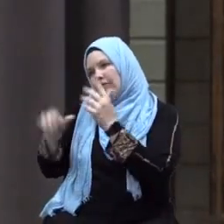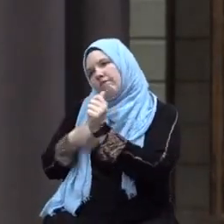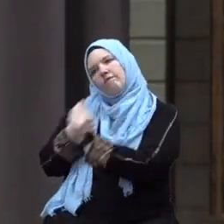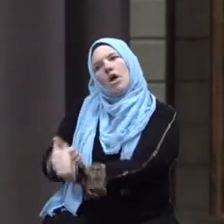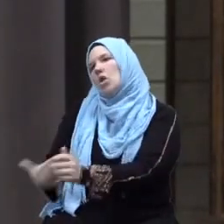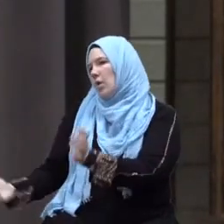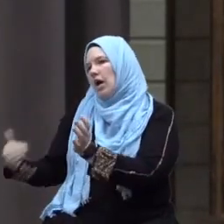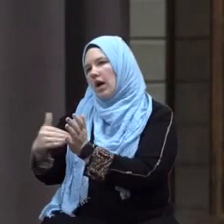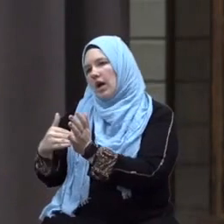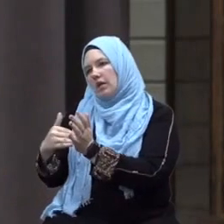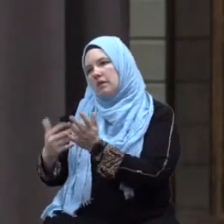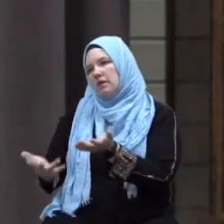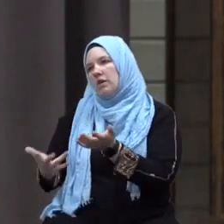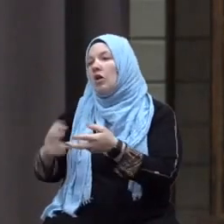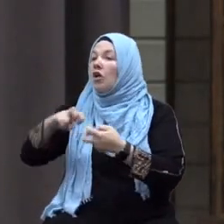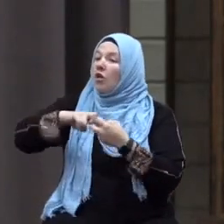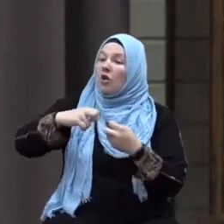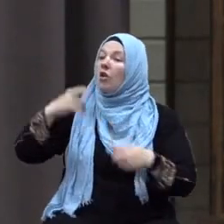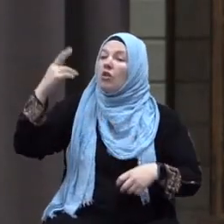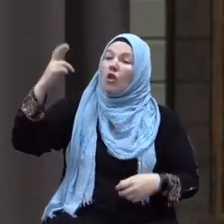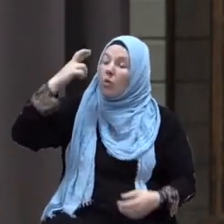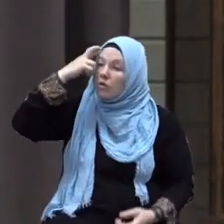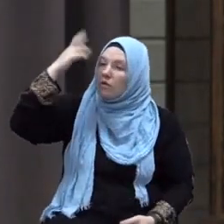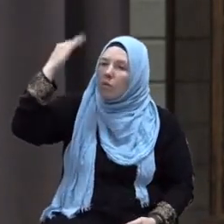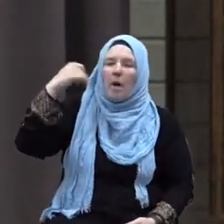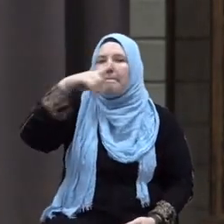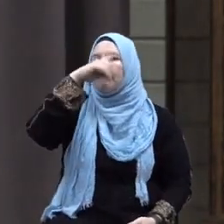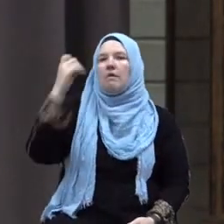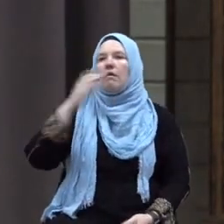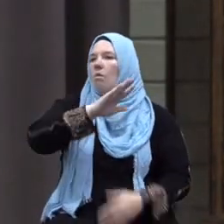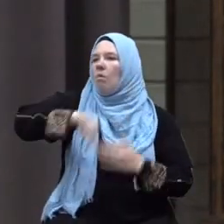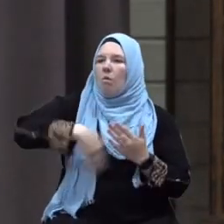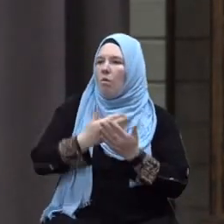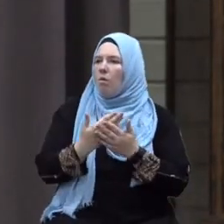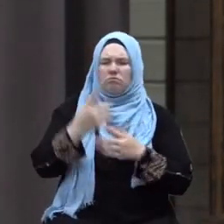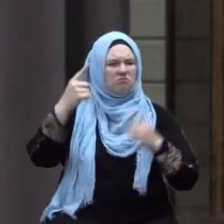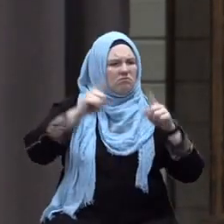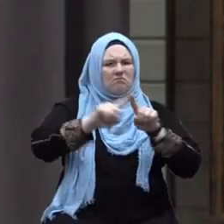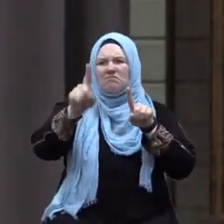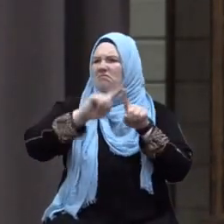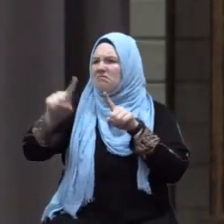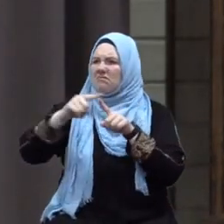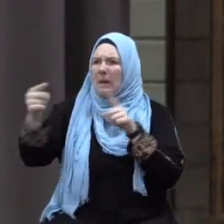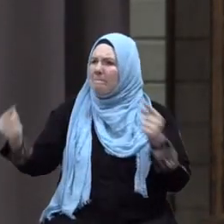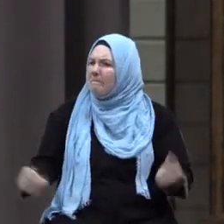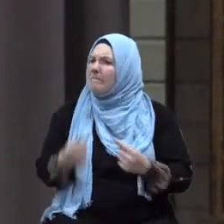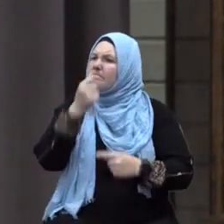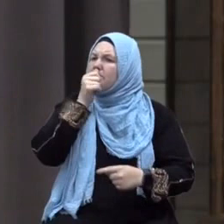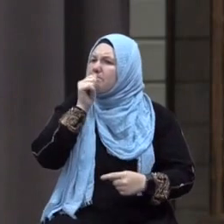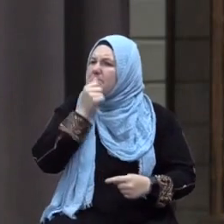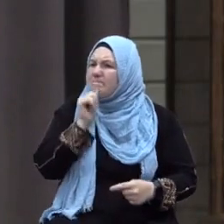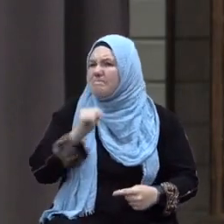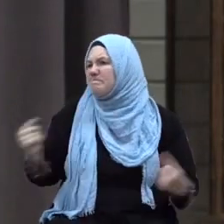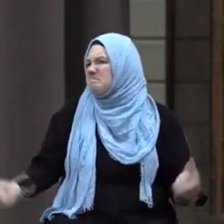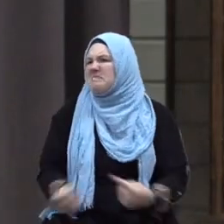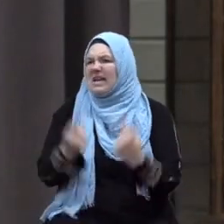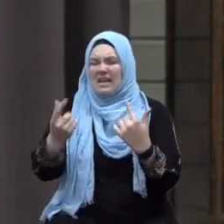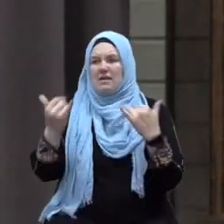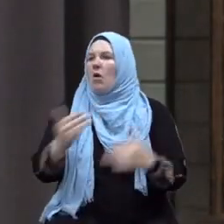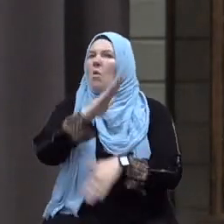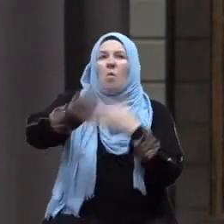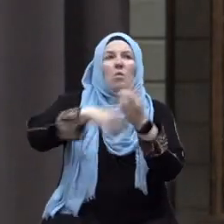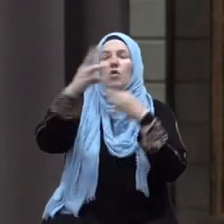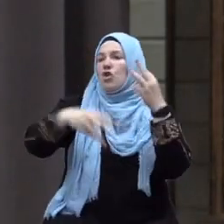us submit. So with all the level of pain that the Ummah is suffering in every corner of